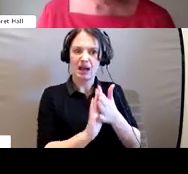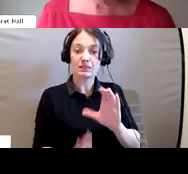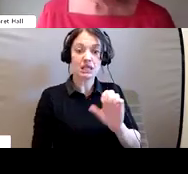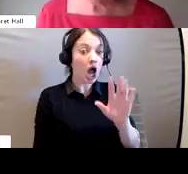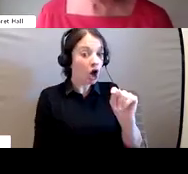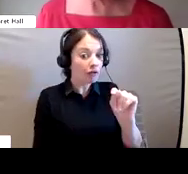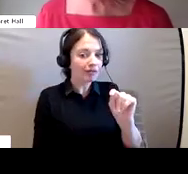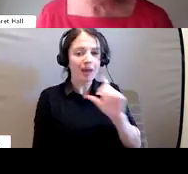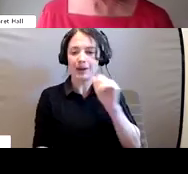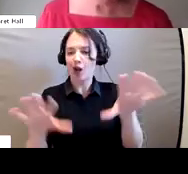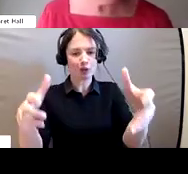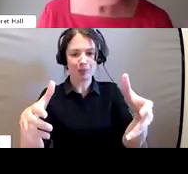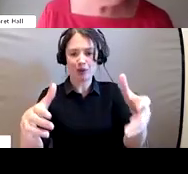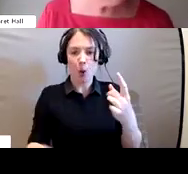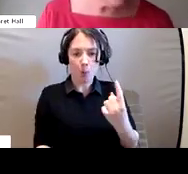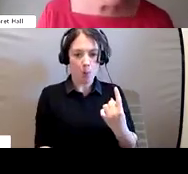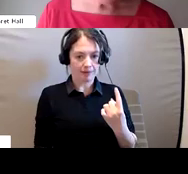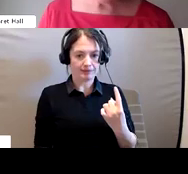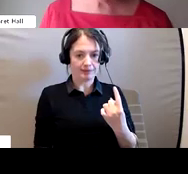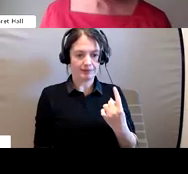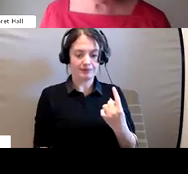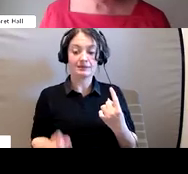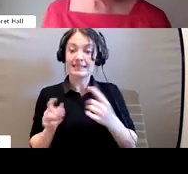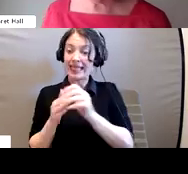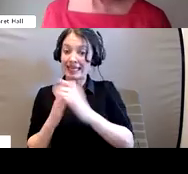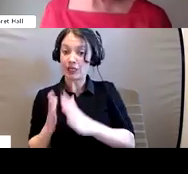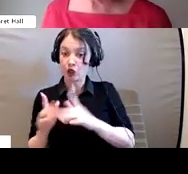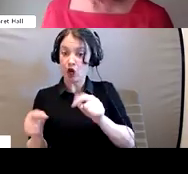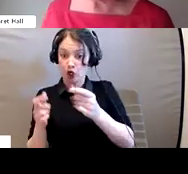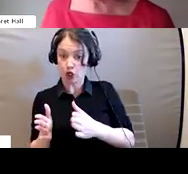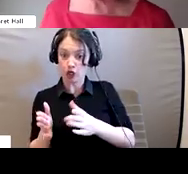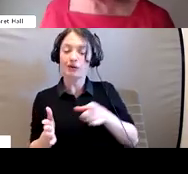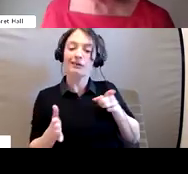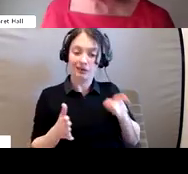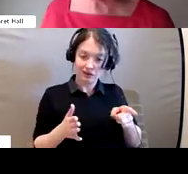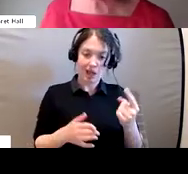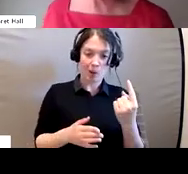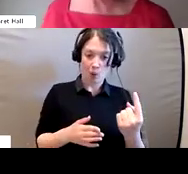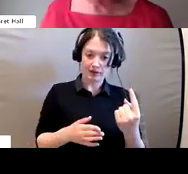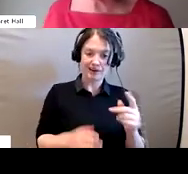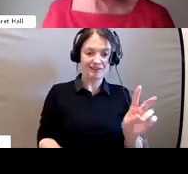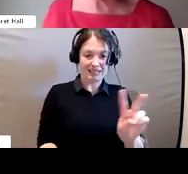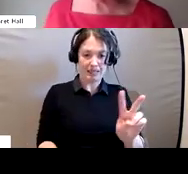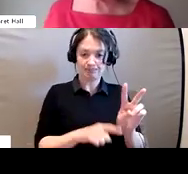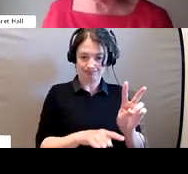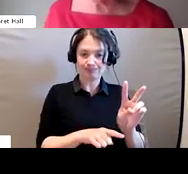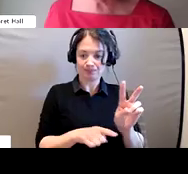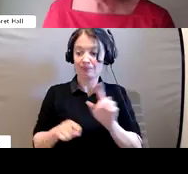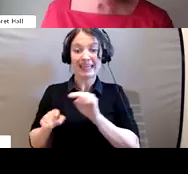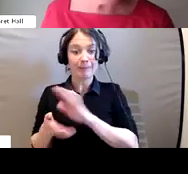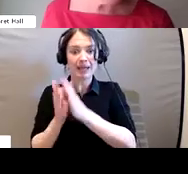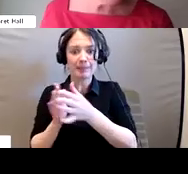the role of the cult leader and kind of cultivates this